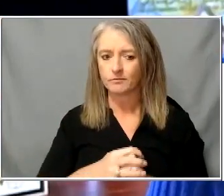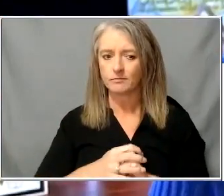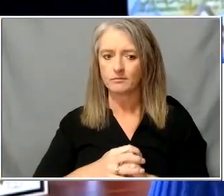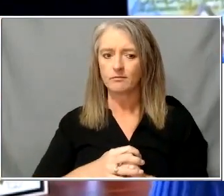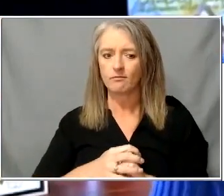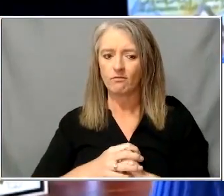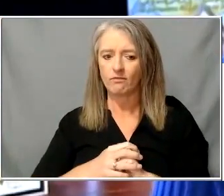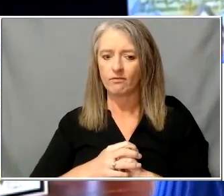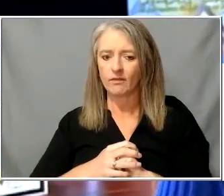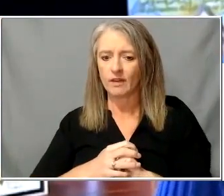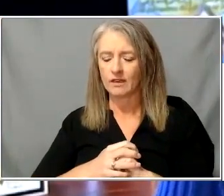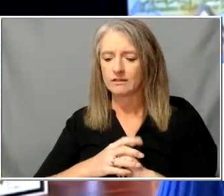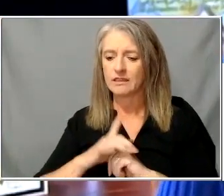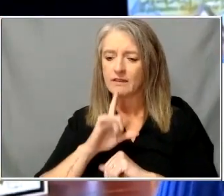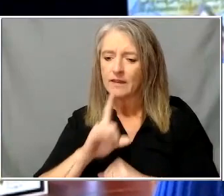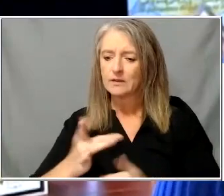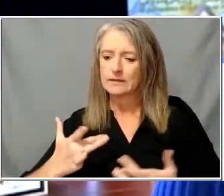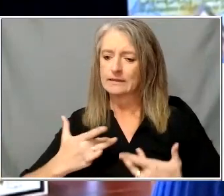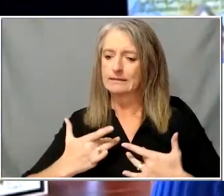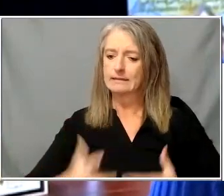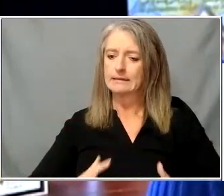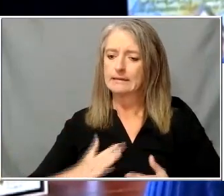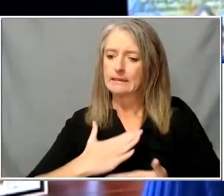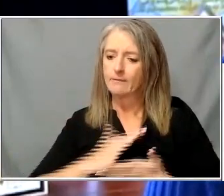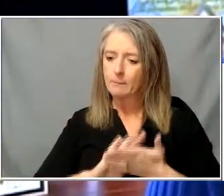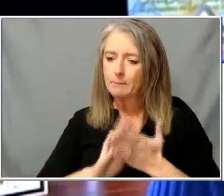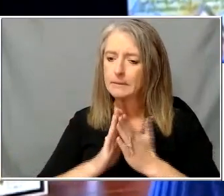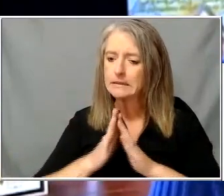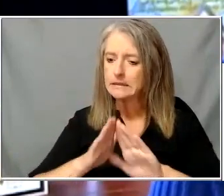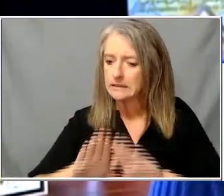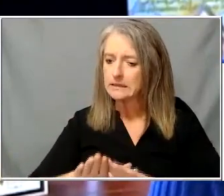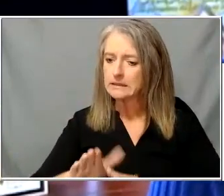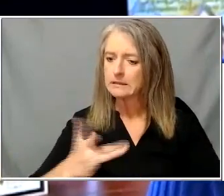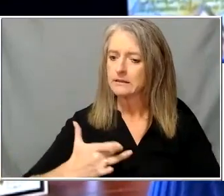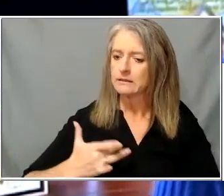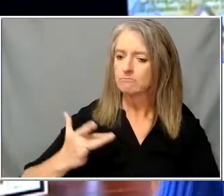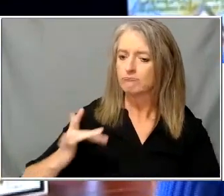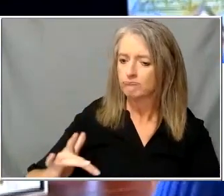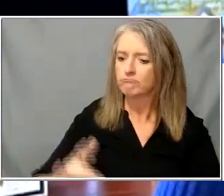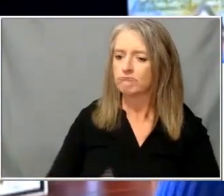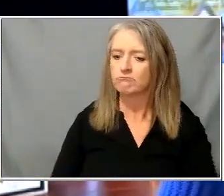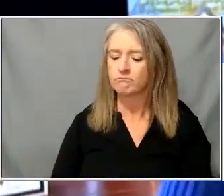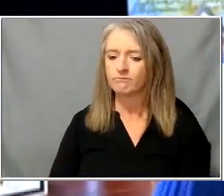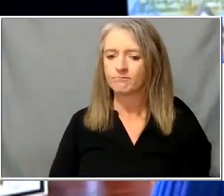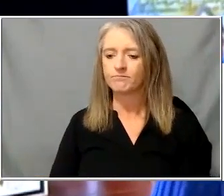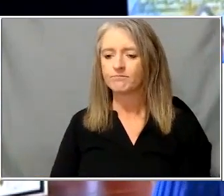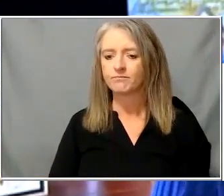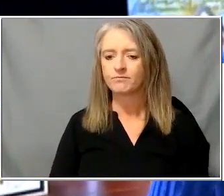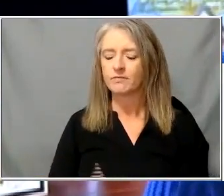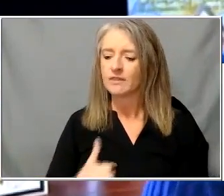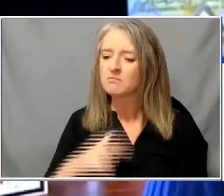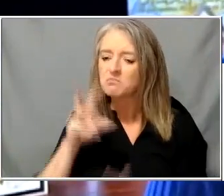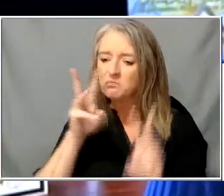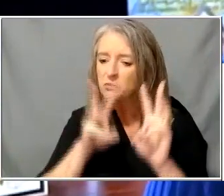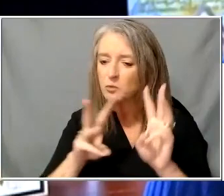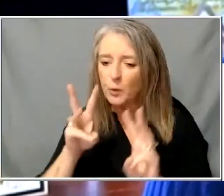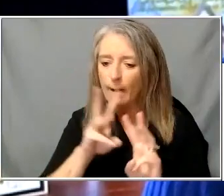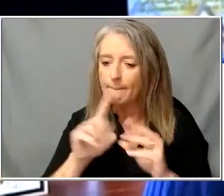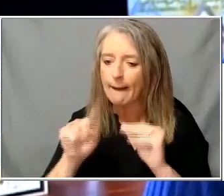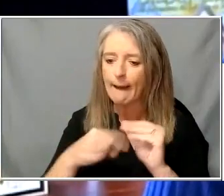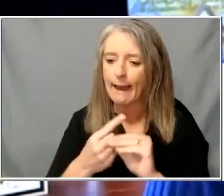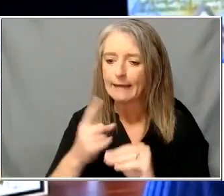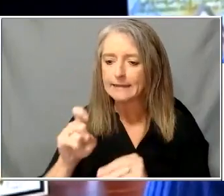There is a sense of peace. Mm-hmm. I don't worry about asking the